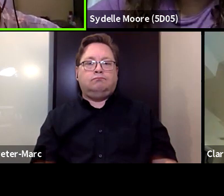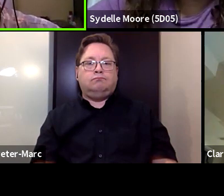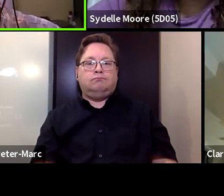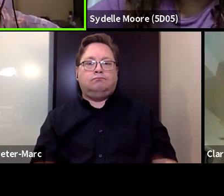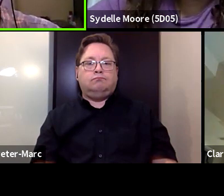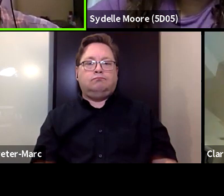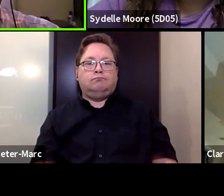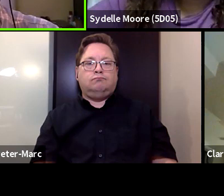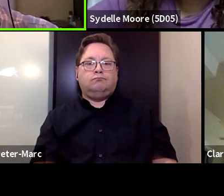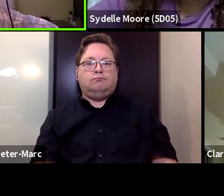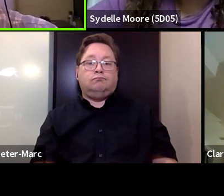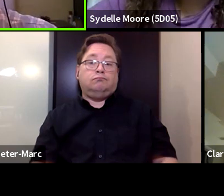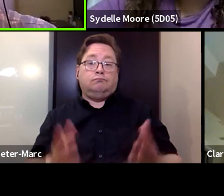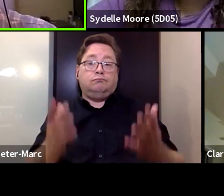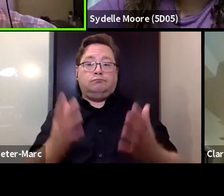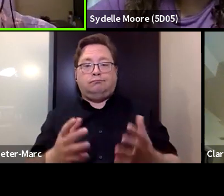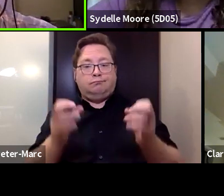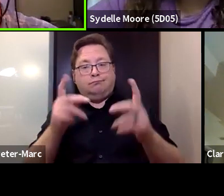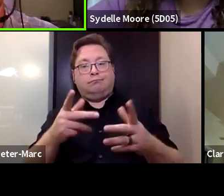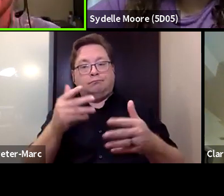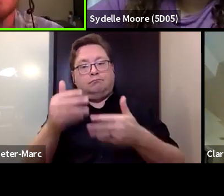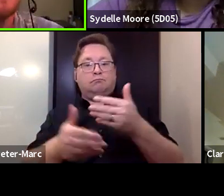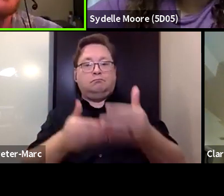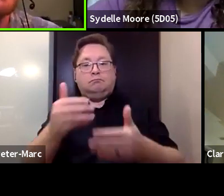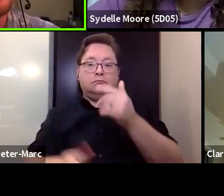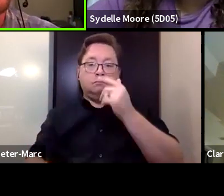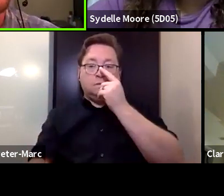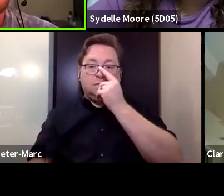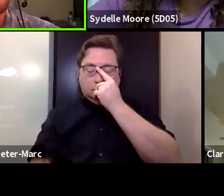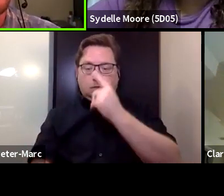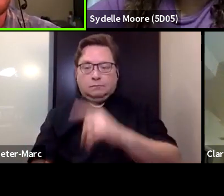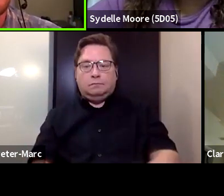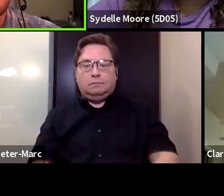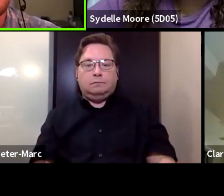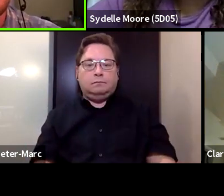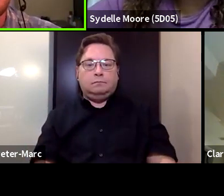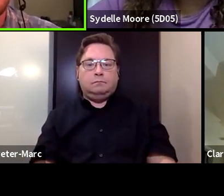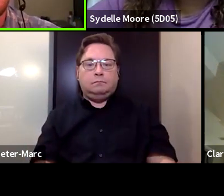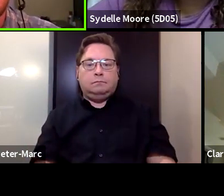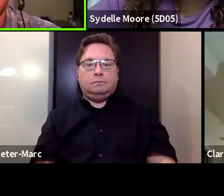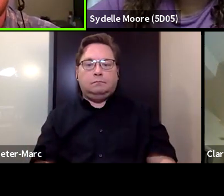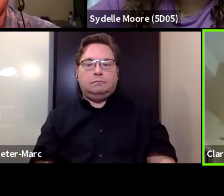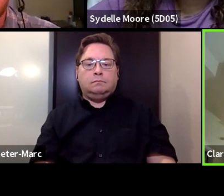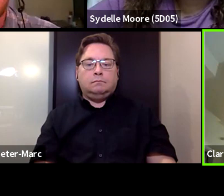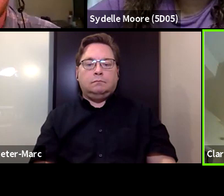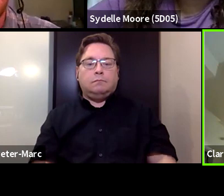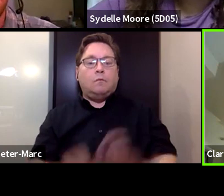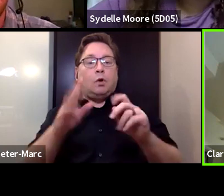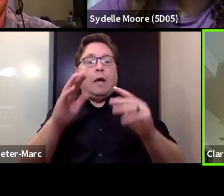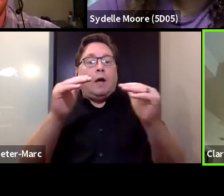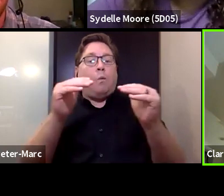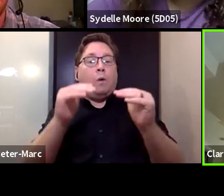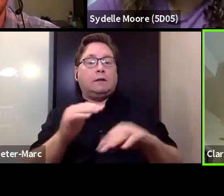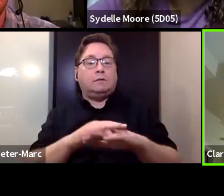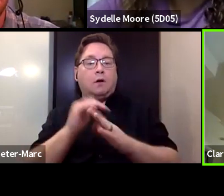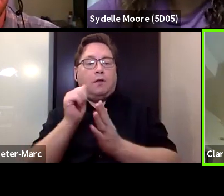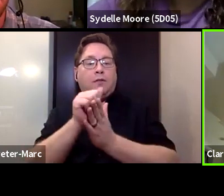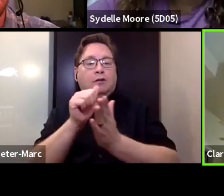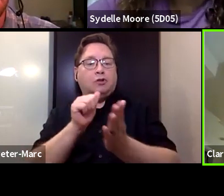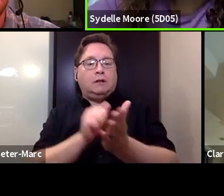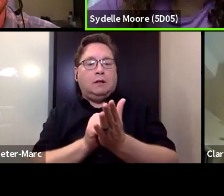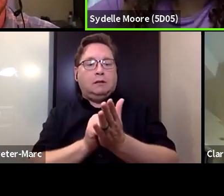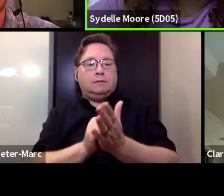All right, well, let's move on. Yeah, I don't see him. All right, what's next on the agenda? Our